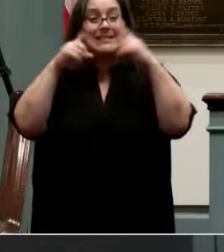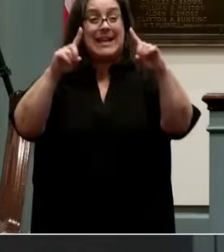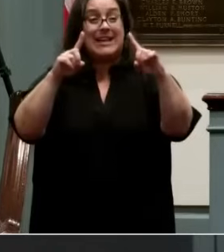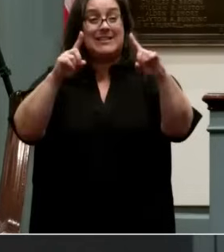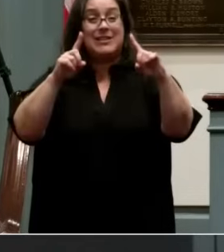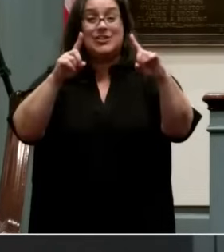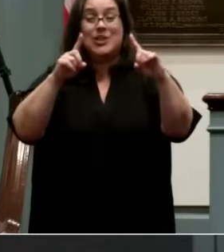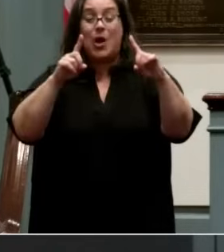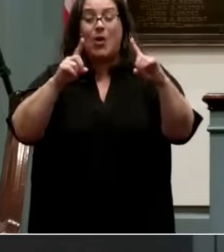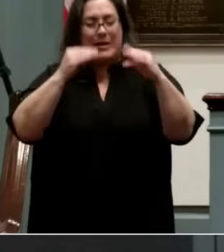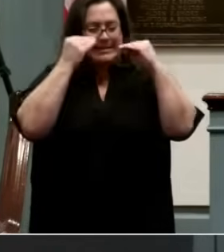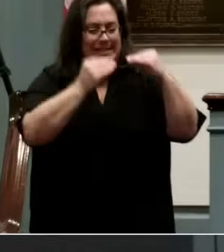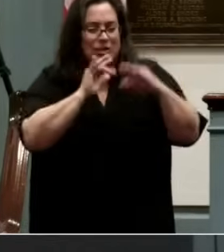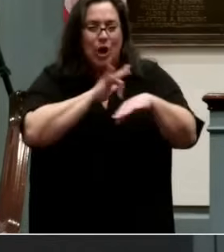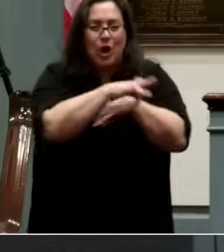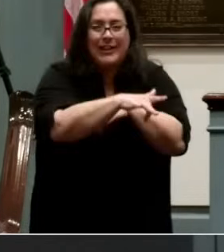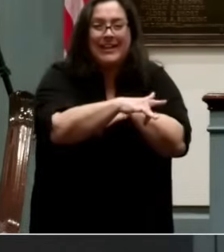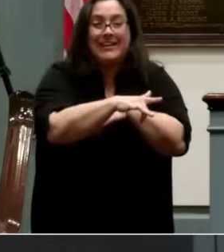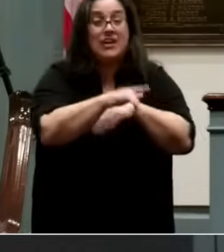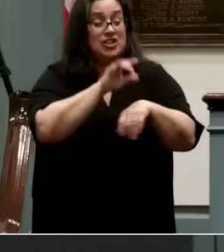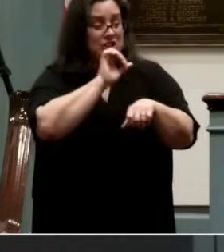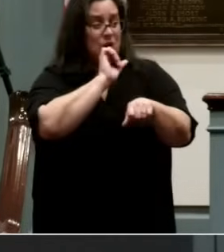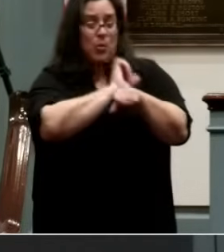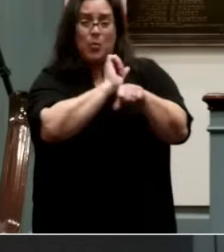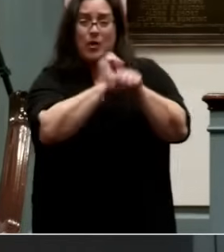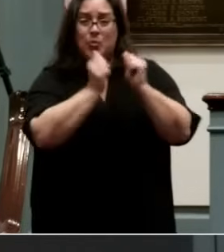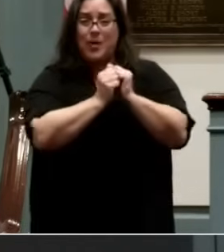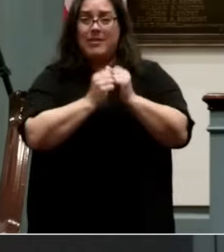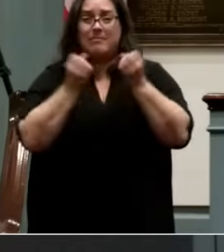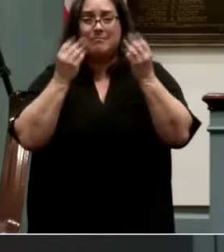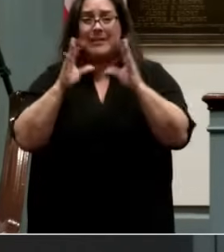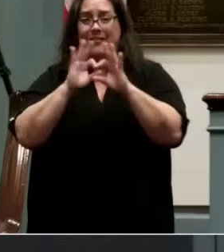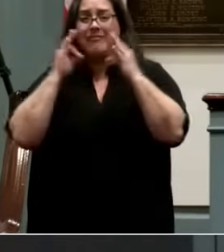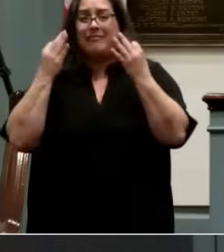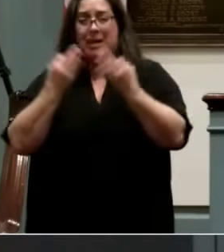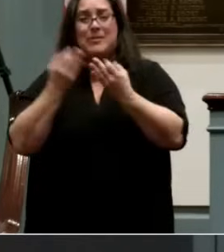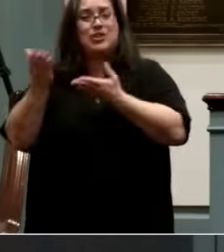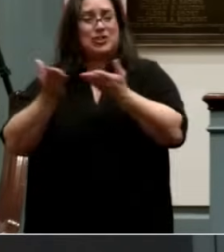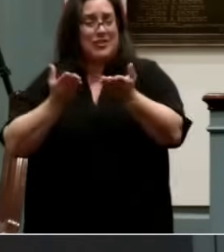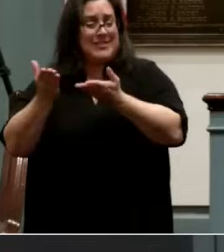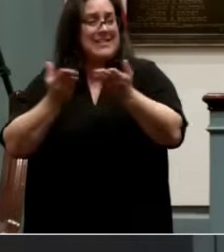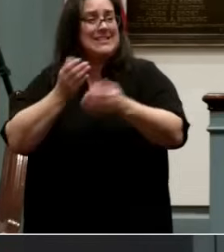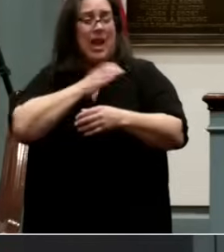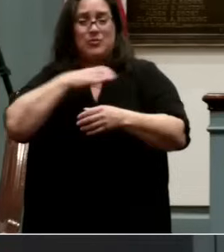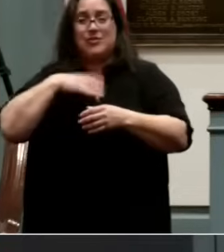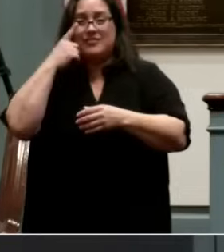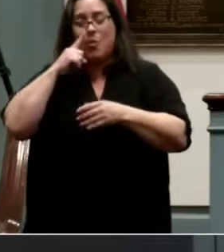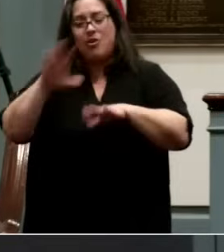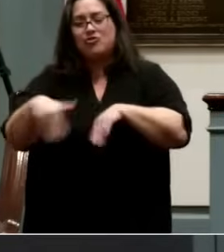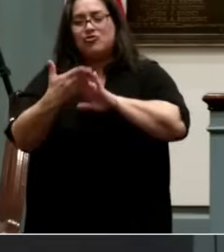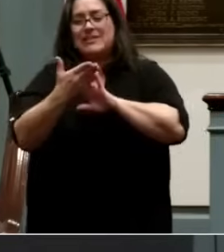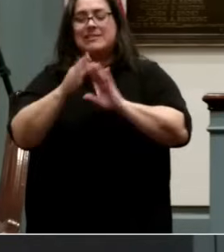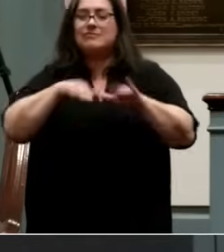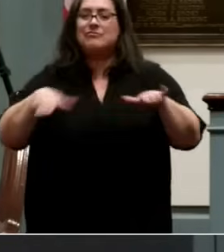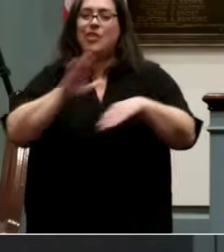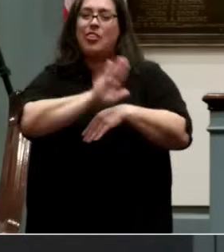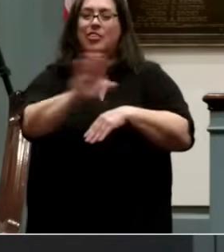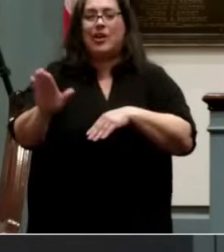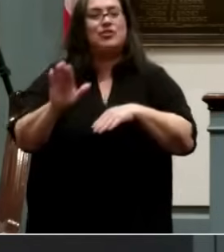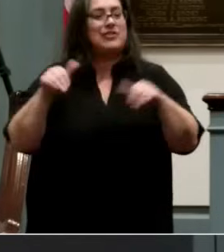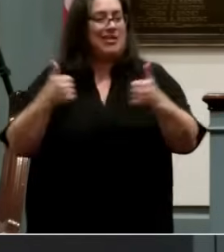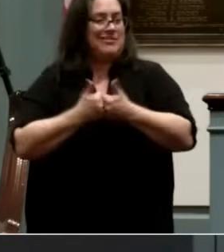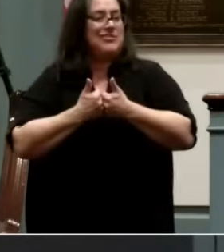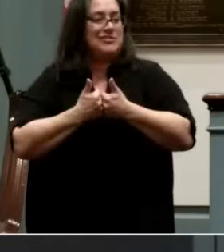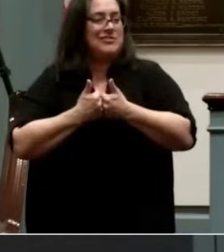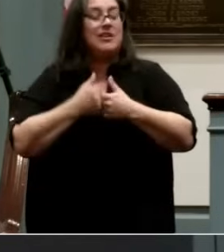done. She's worked in lockstep with our Family Services Cabinet Council to address the challenges of these children. Tracy